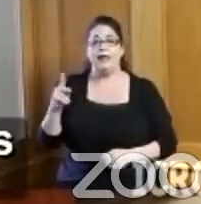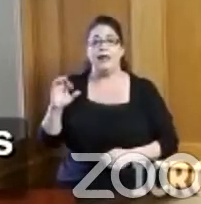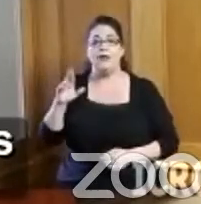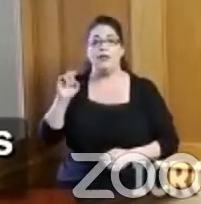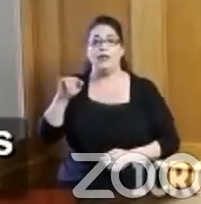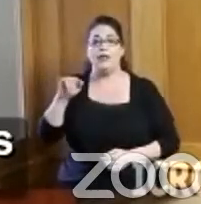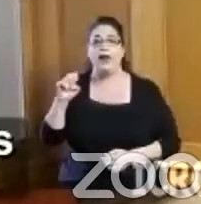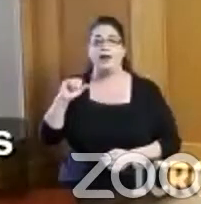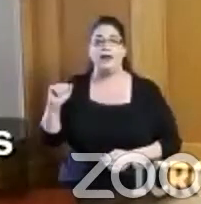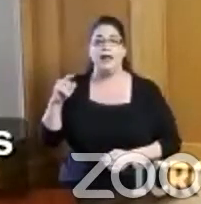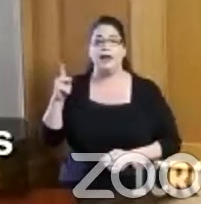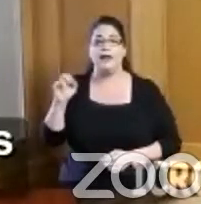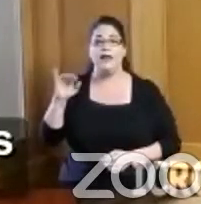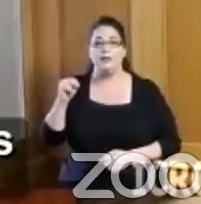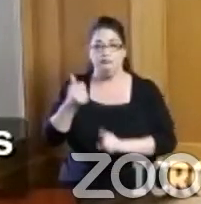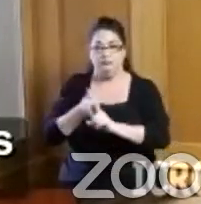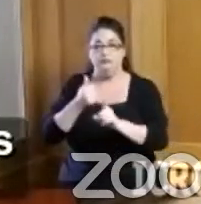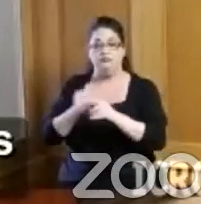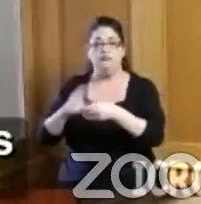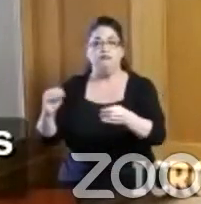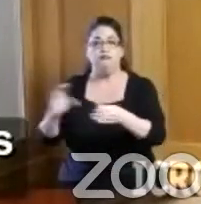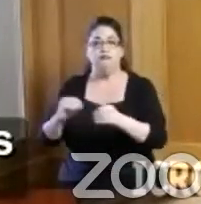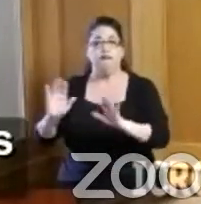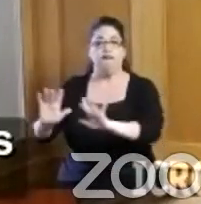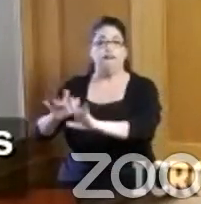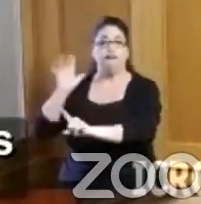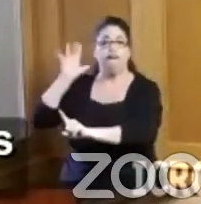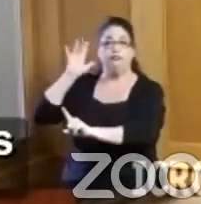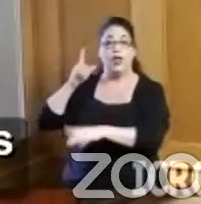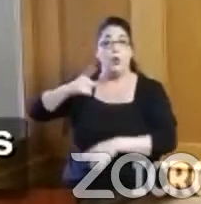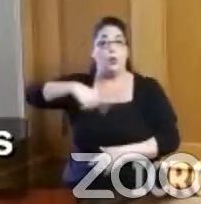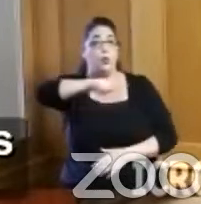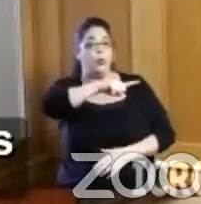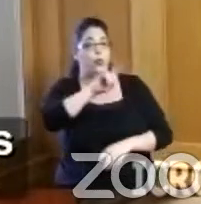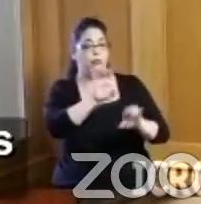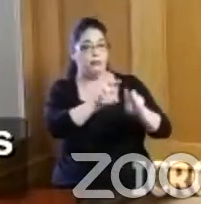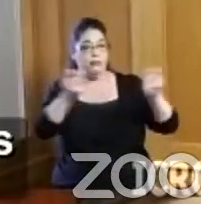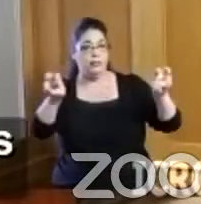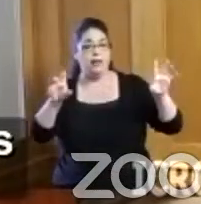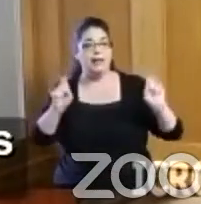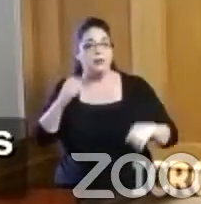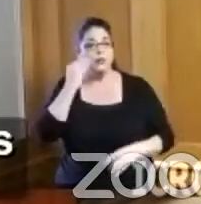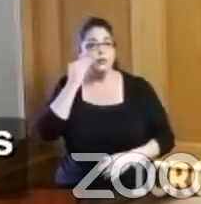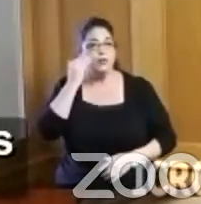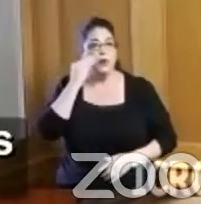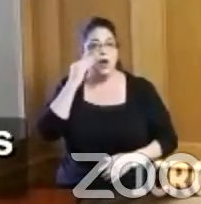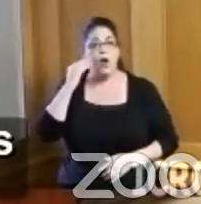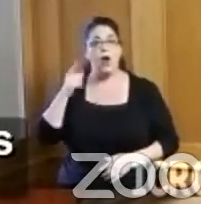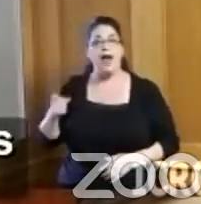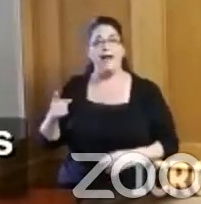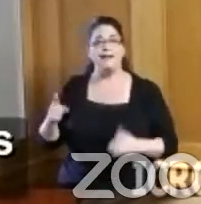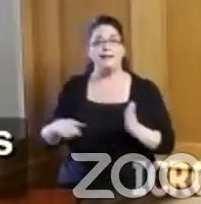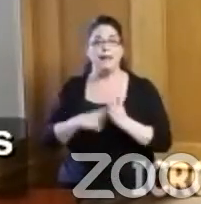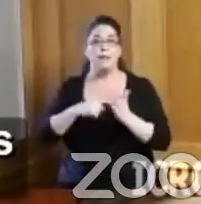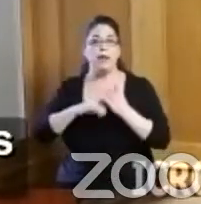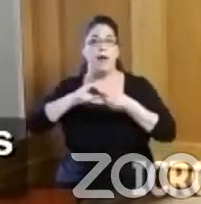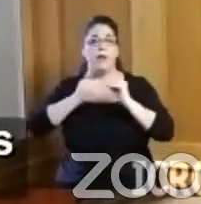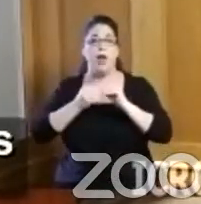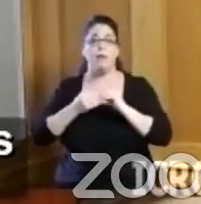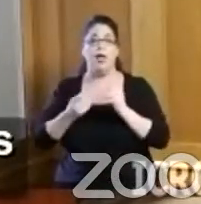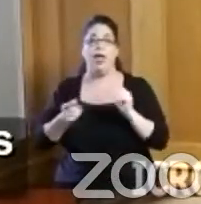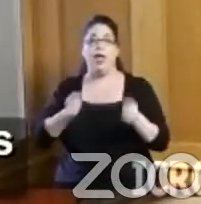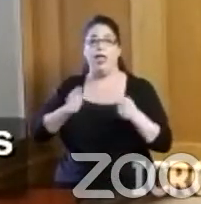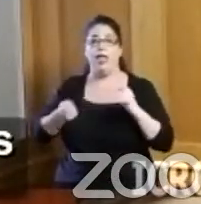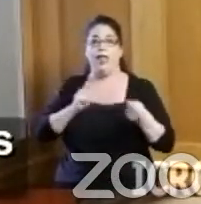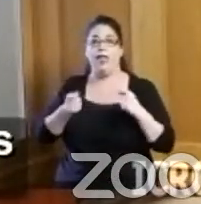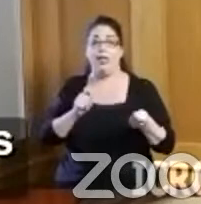you their glowing marks. What you as county commissioners need to understand is that certain numbers can be skewed. And when you